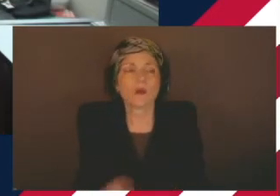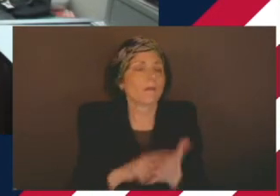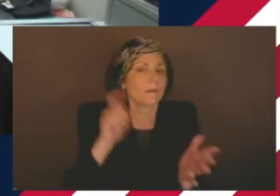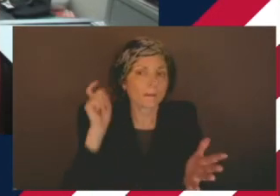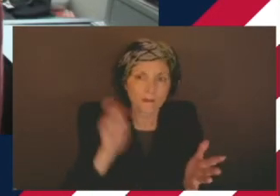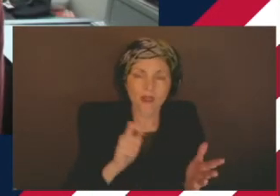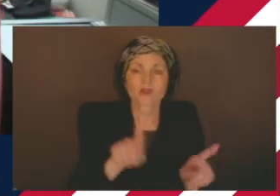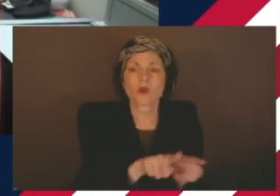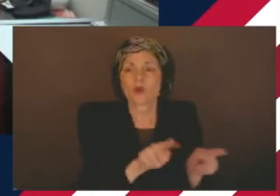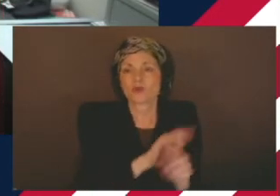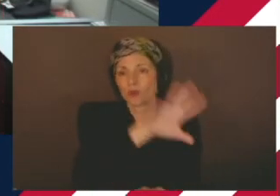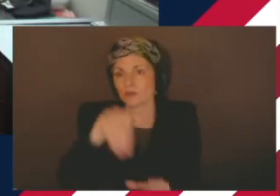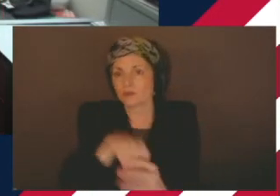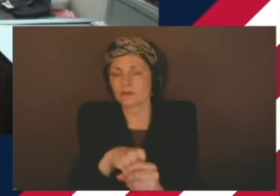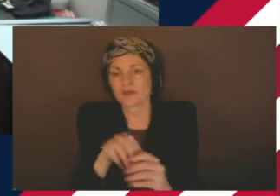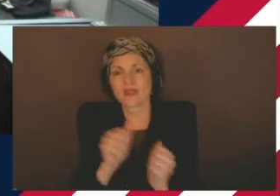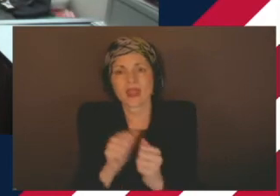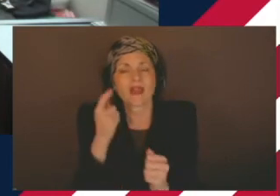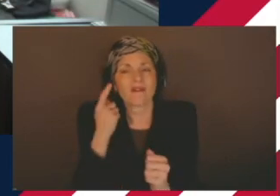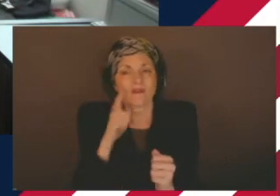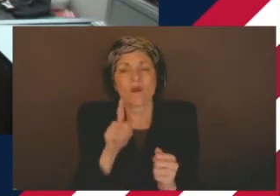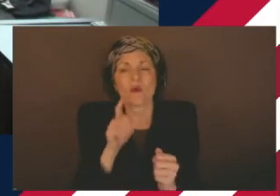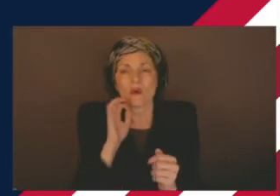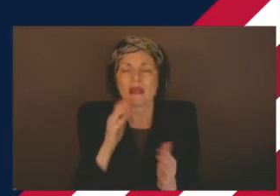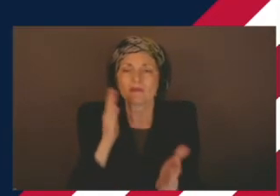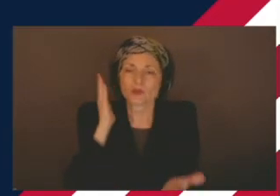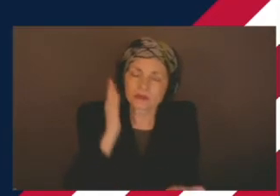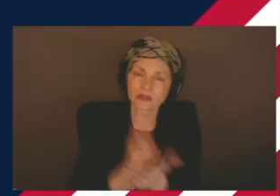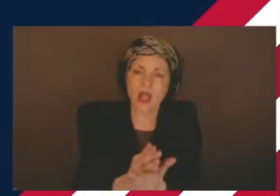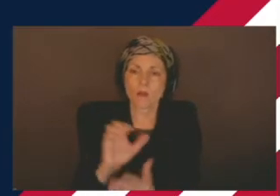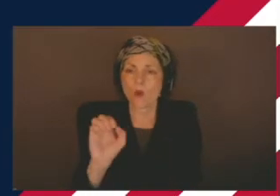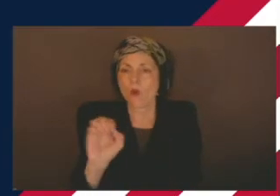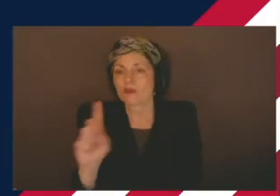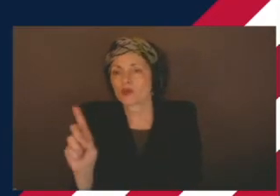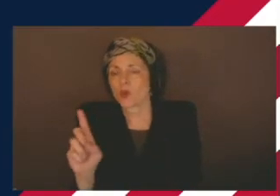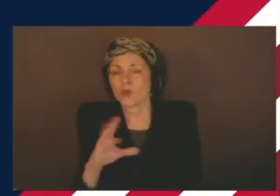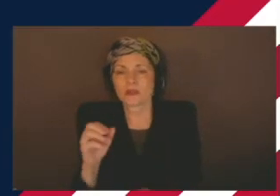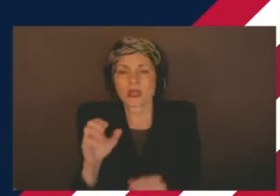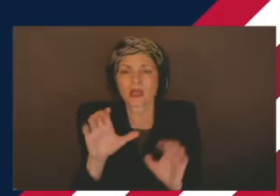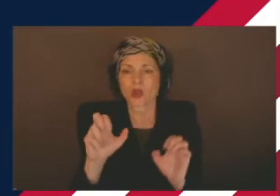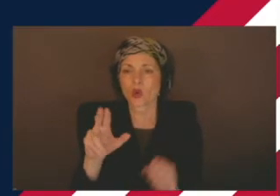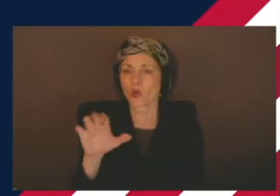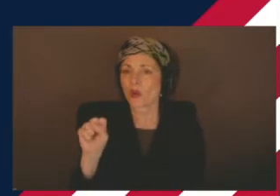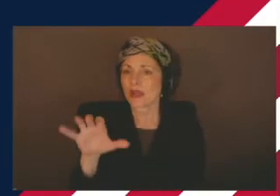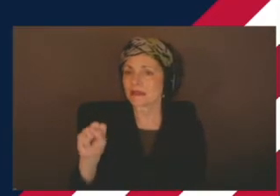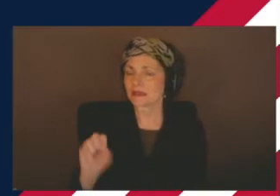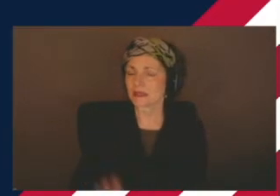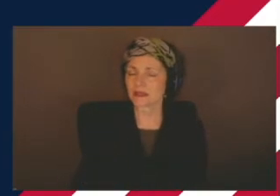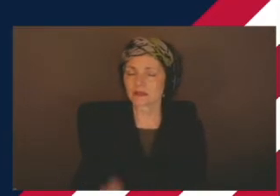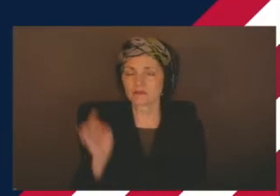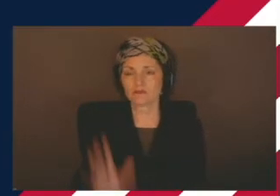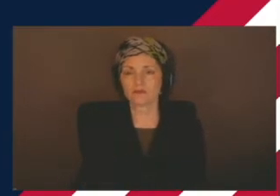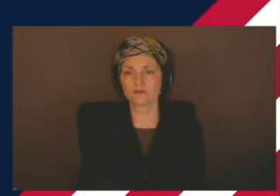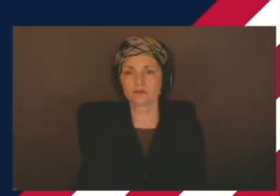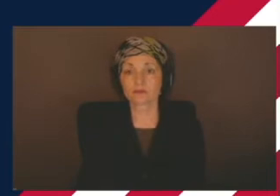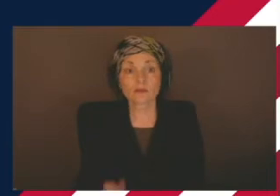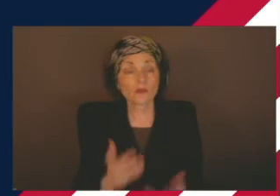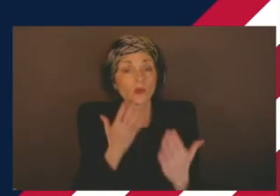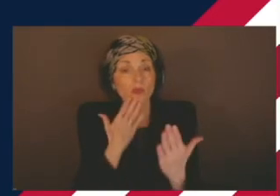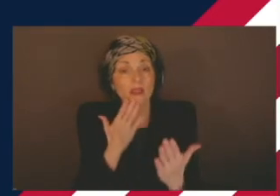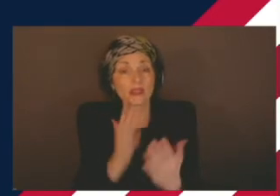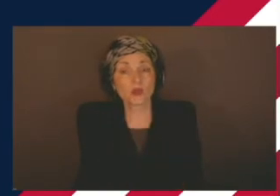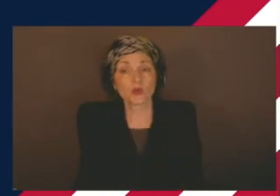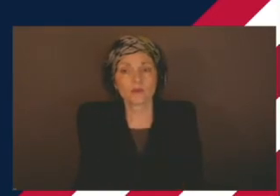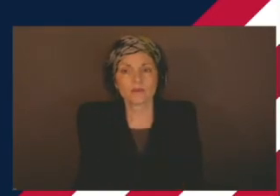crisis. Well said. Thank you very, very much. Thank you. Thank you. Congresswoman Clark has